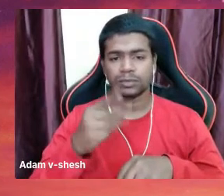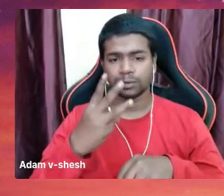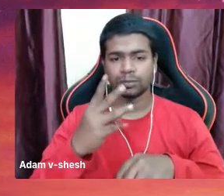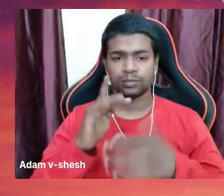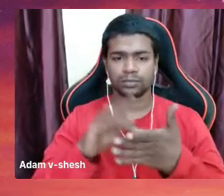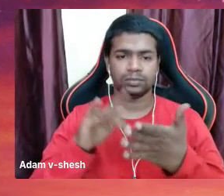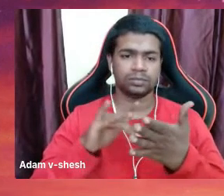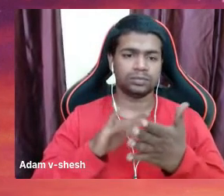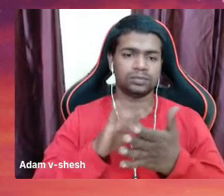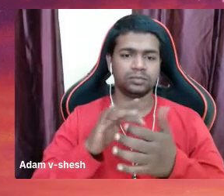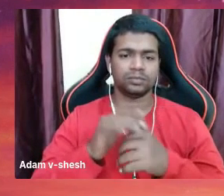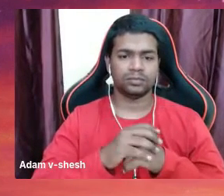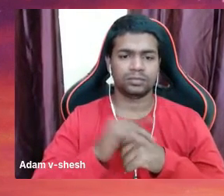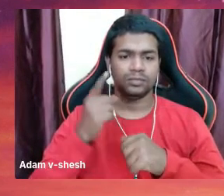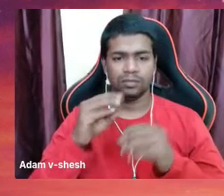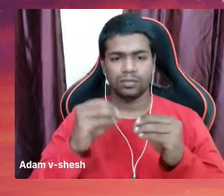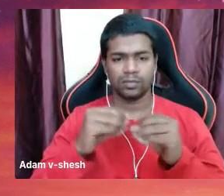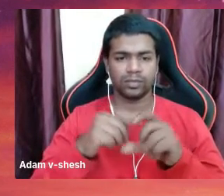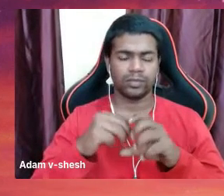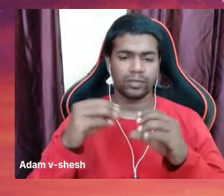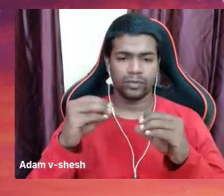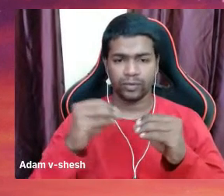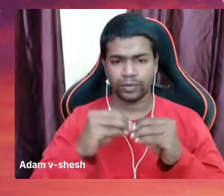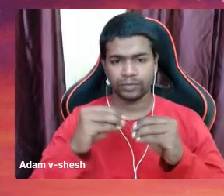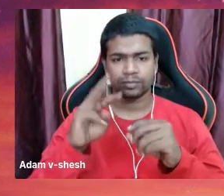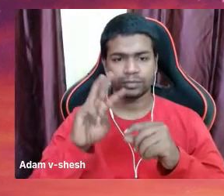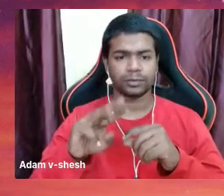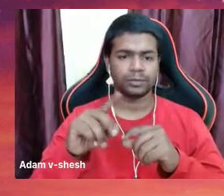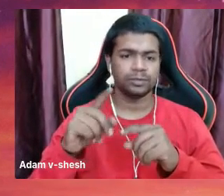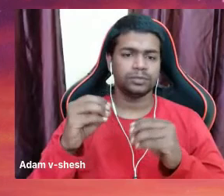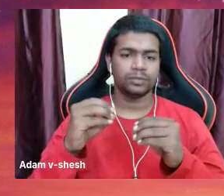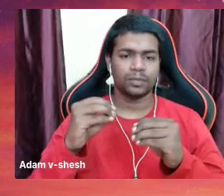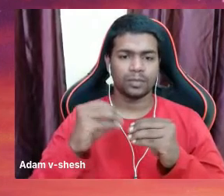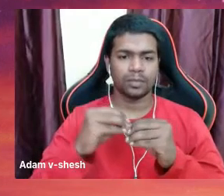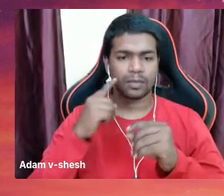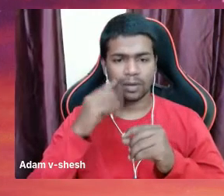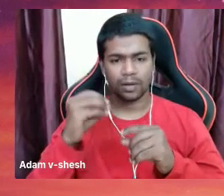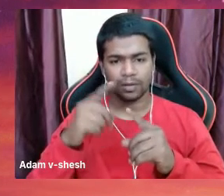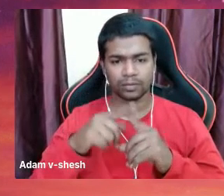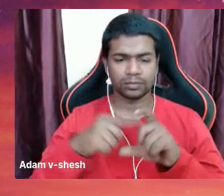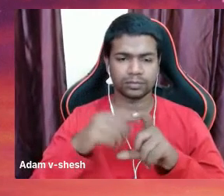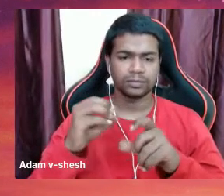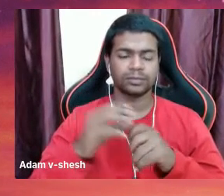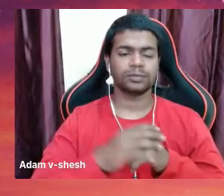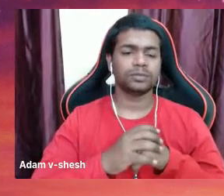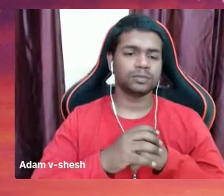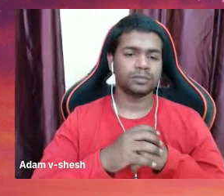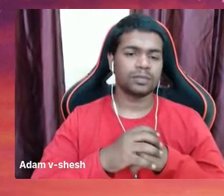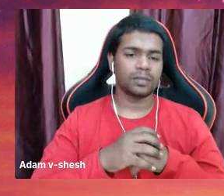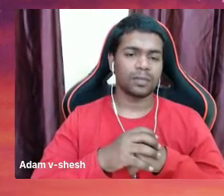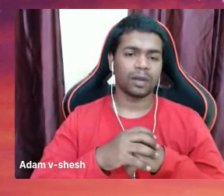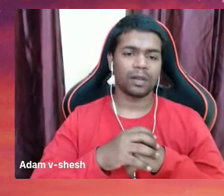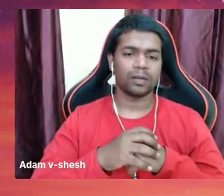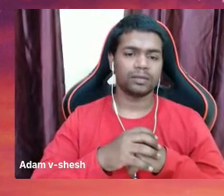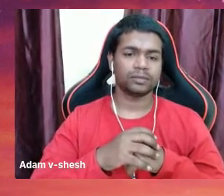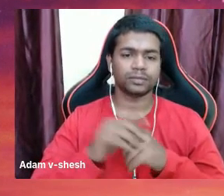areas, Web3, biotech, and climate tech. And I do hope the next 10 years, founders in our country take